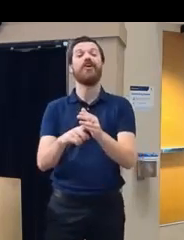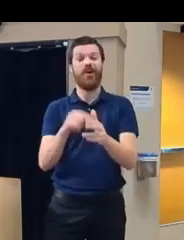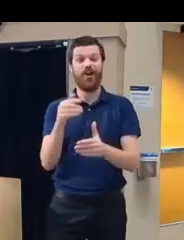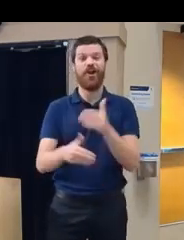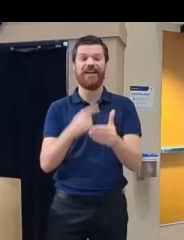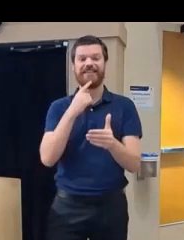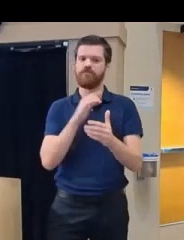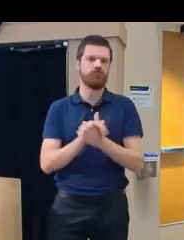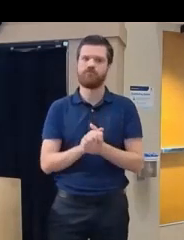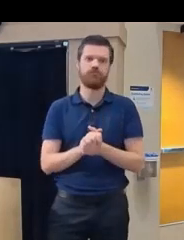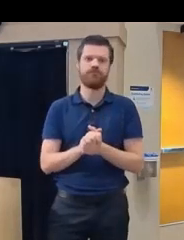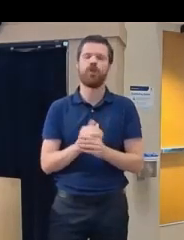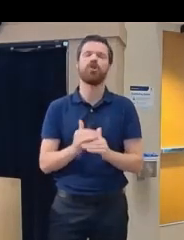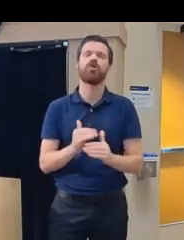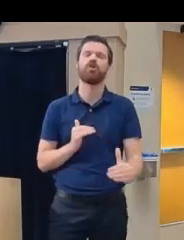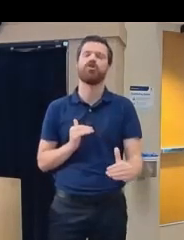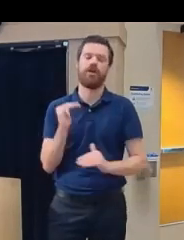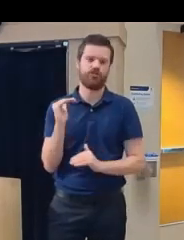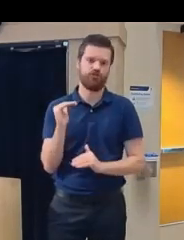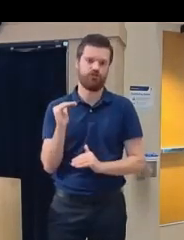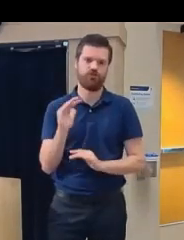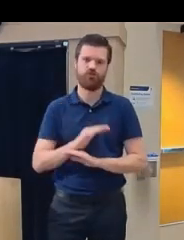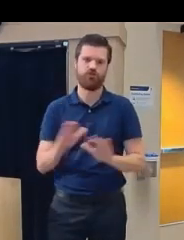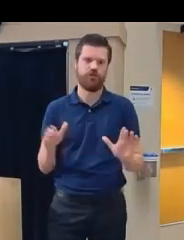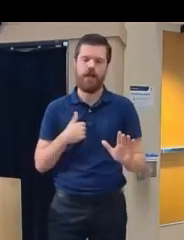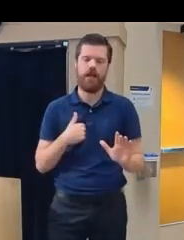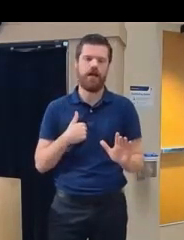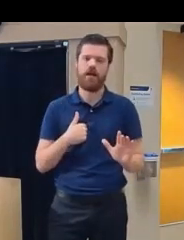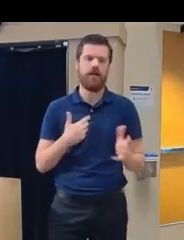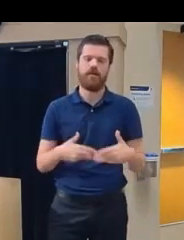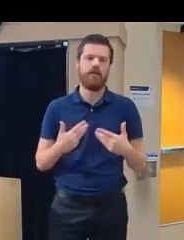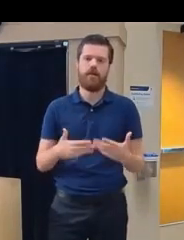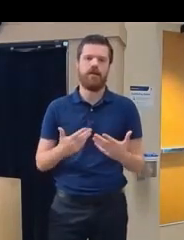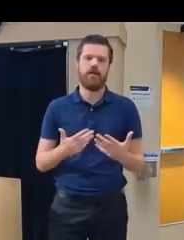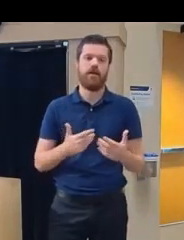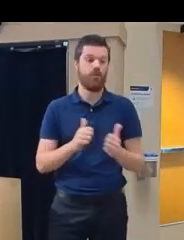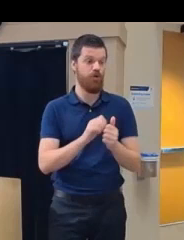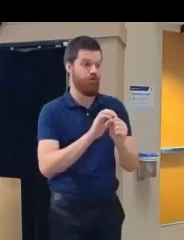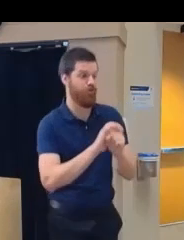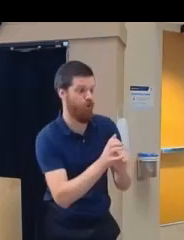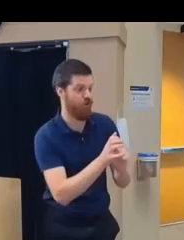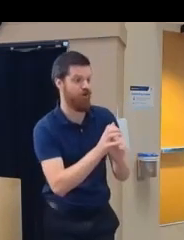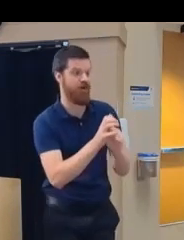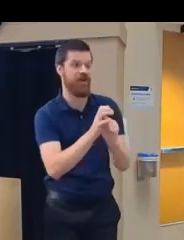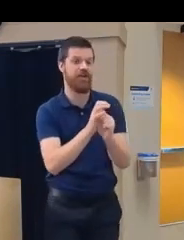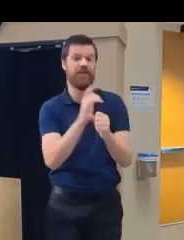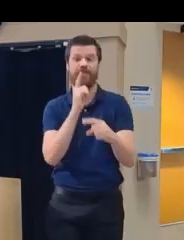like, oh no, this is too much. I can't, it's just like COVID